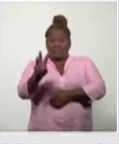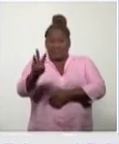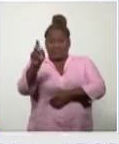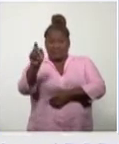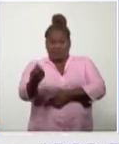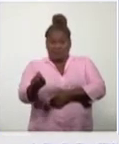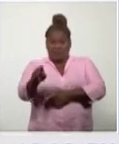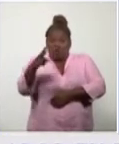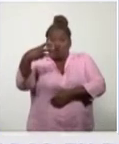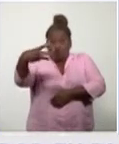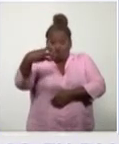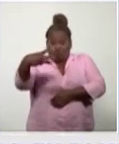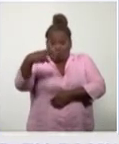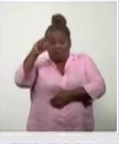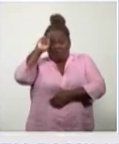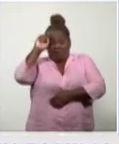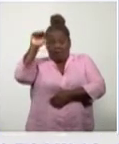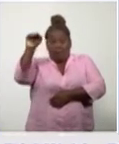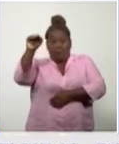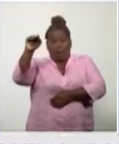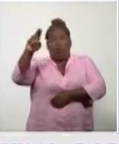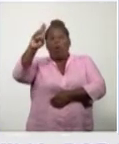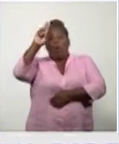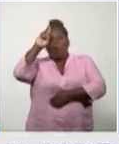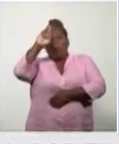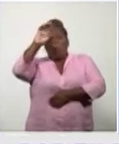serious condition. These 3